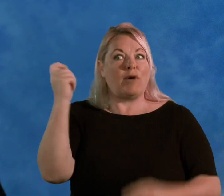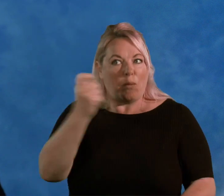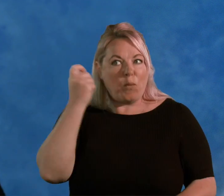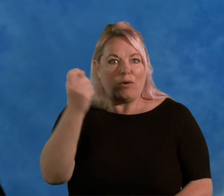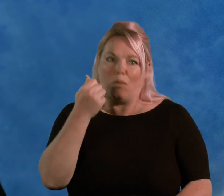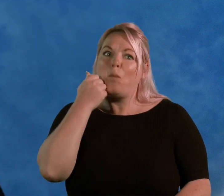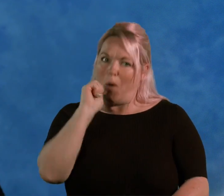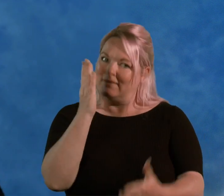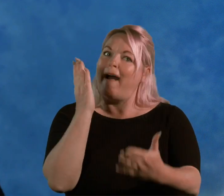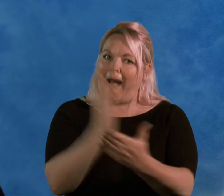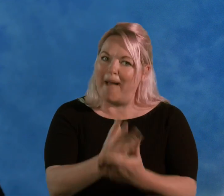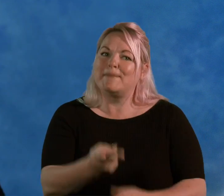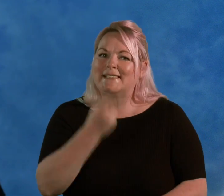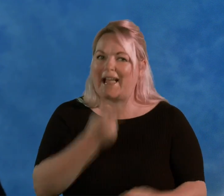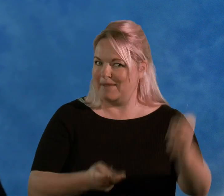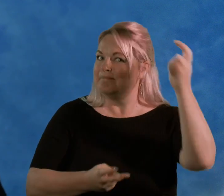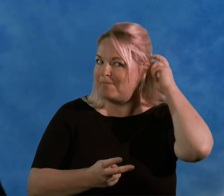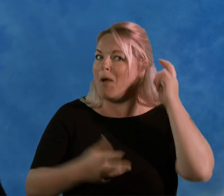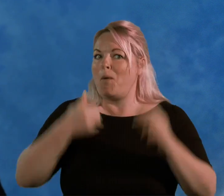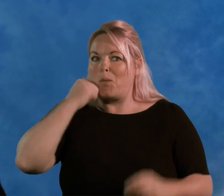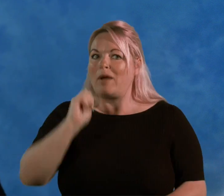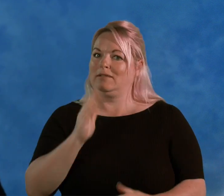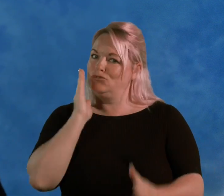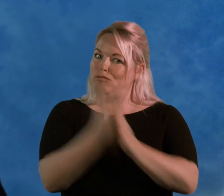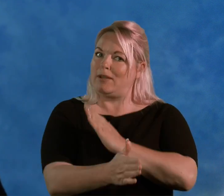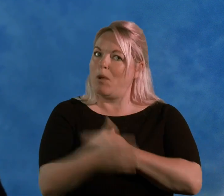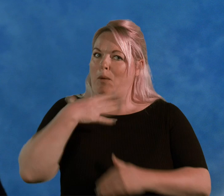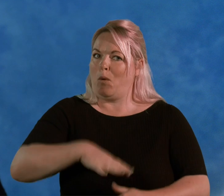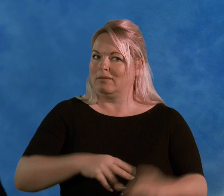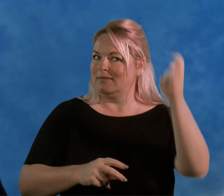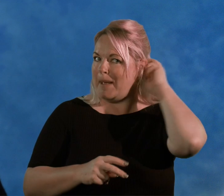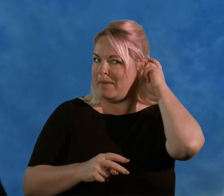won the lottery, I certainly would. I'd be knocking on your door on Monday morning.